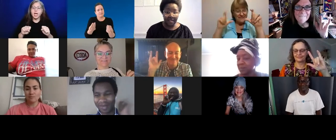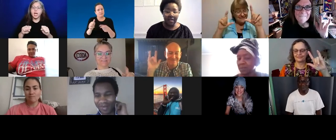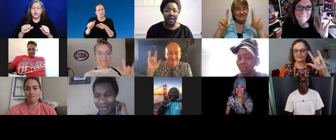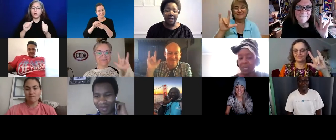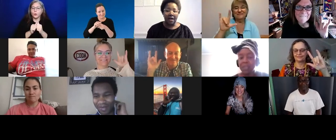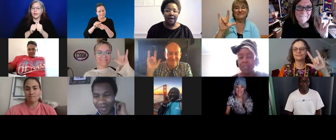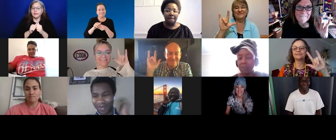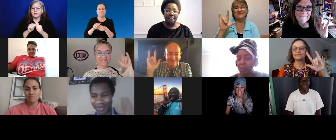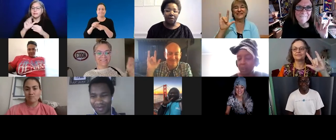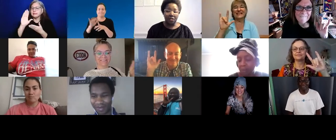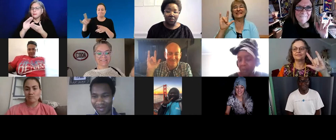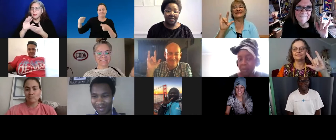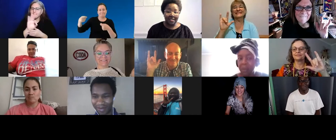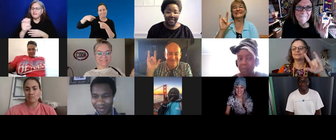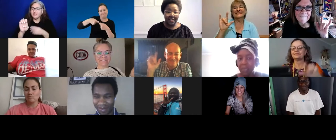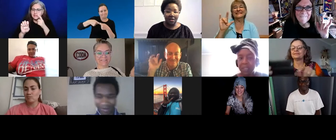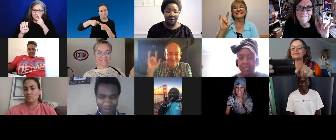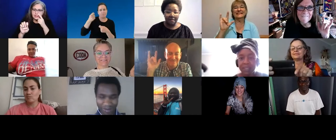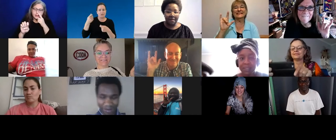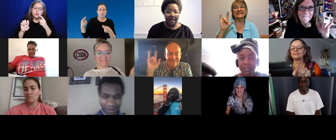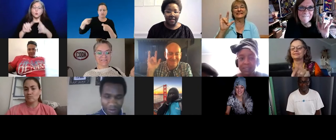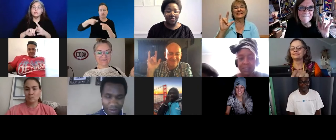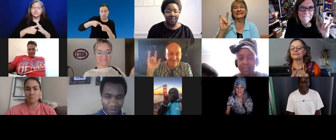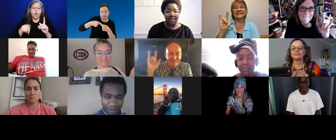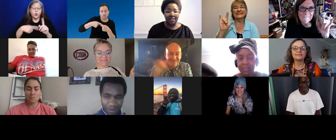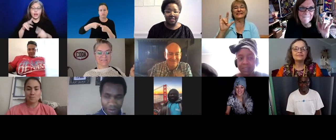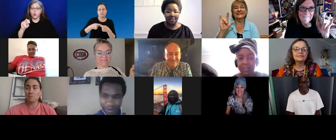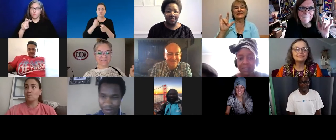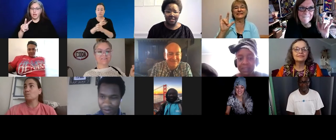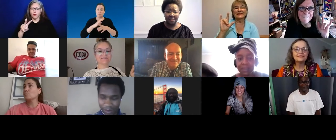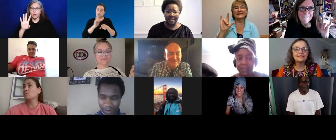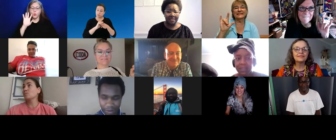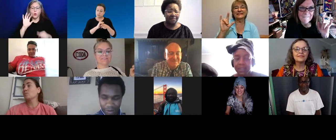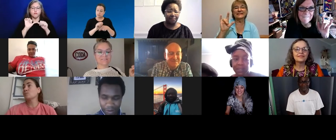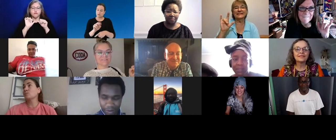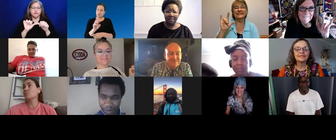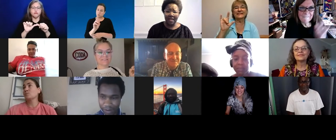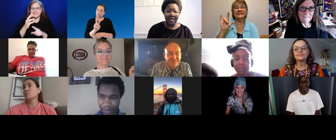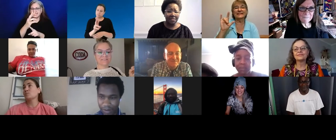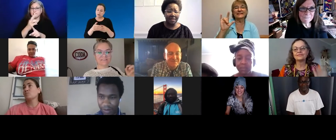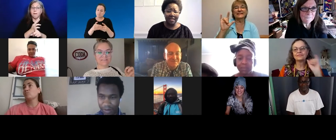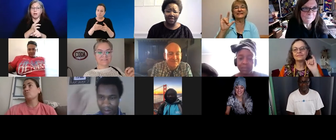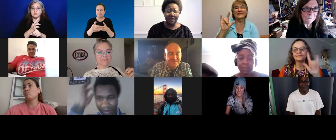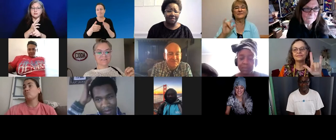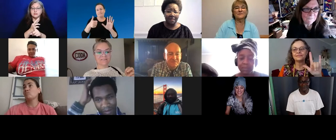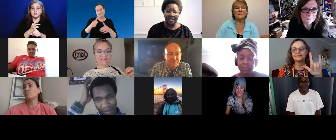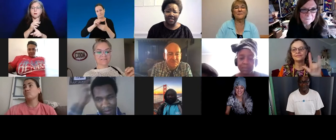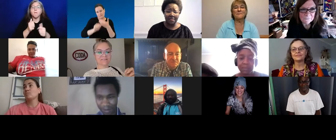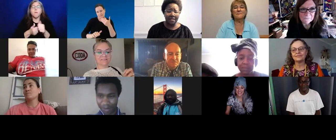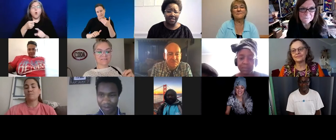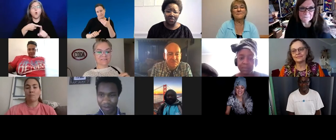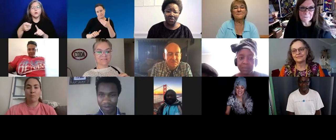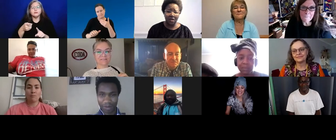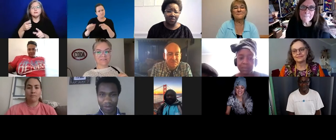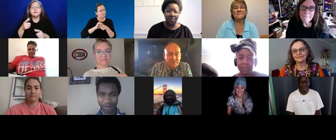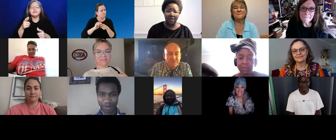fee, which would start in November, and it will take six months. And it's mainly not a formal training,